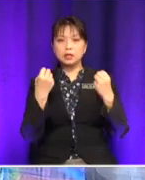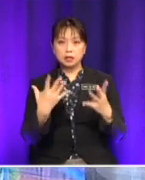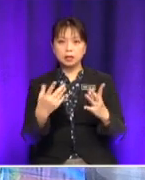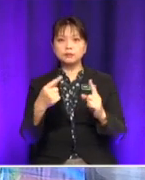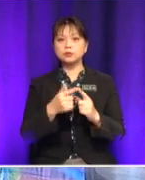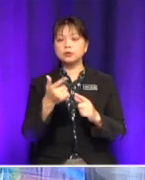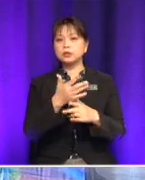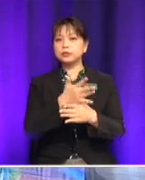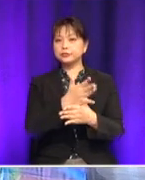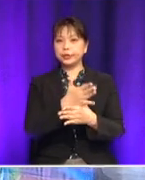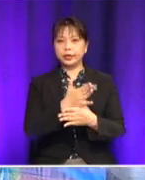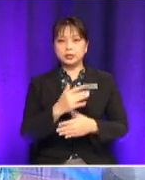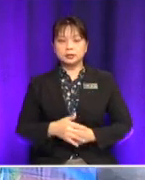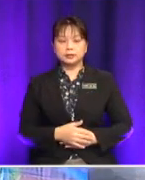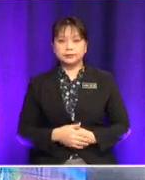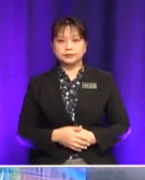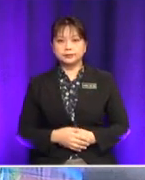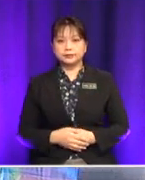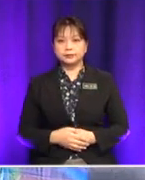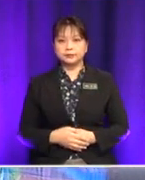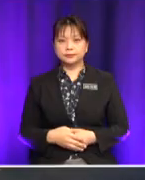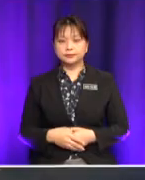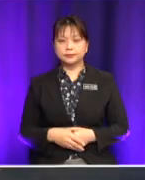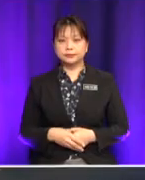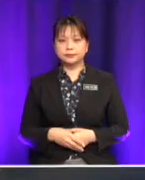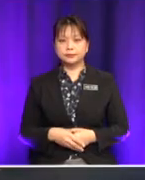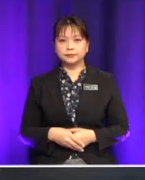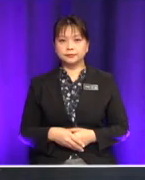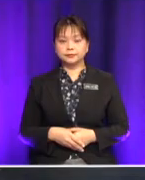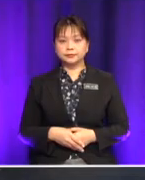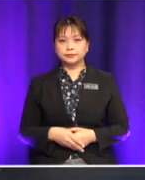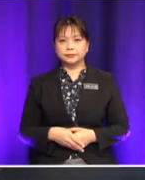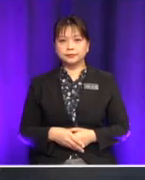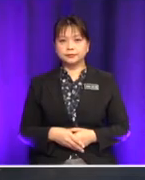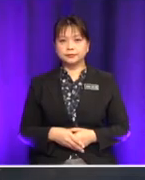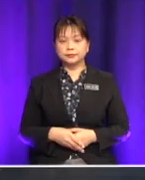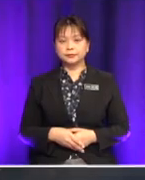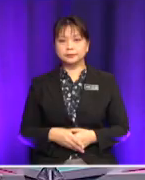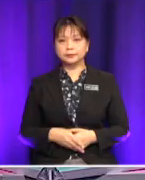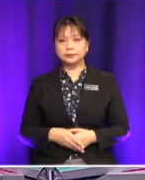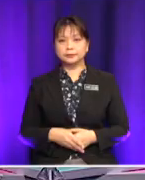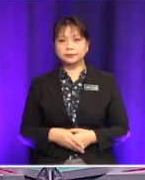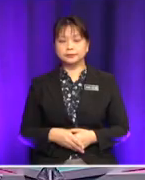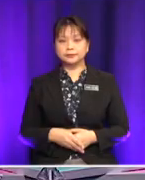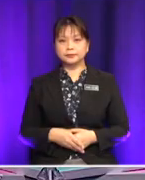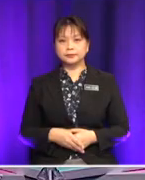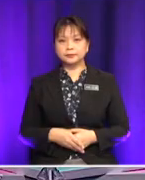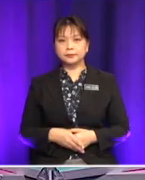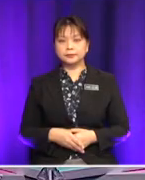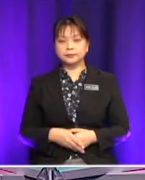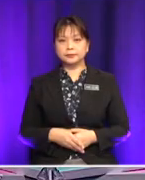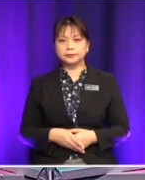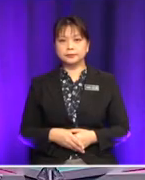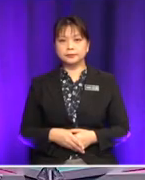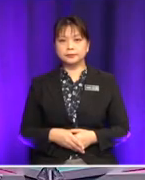it to Madam Faraliza to talk more about that, Madam. Thank you, Shafika. Mm-hmm. Well, girls, boys, viewers out there, we have come to our last